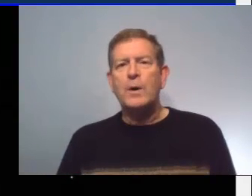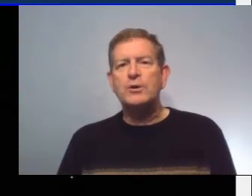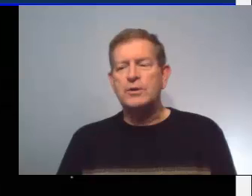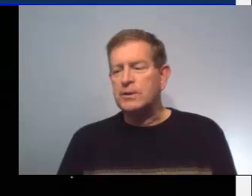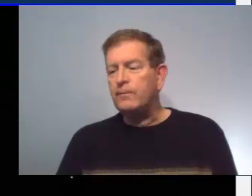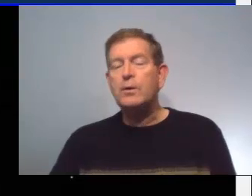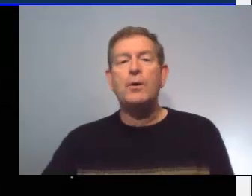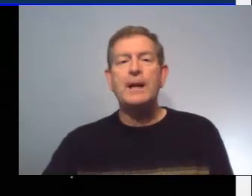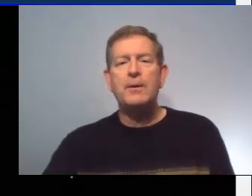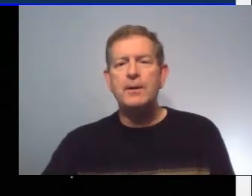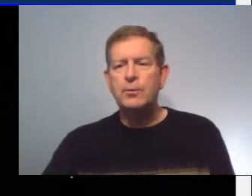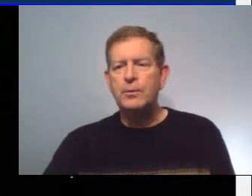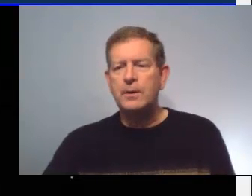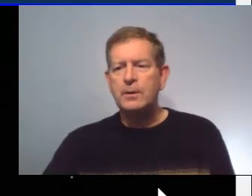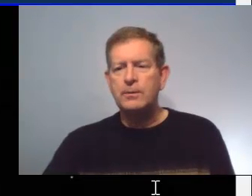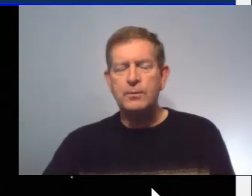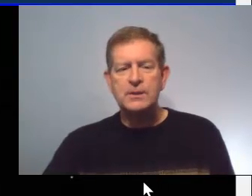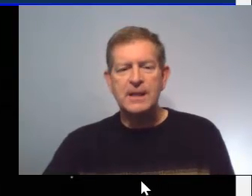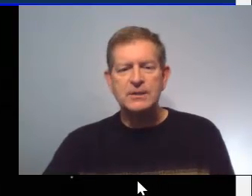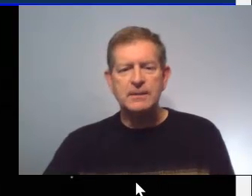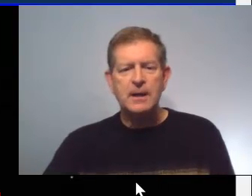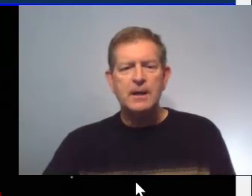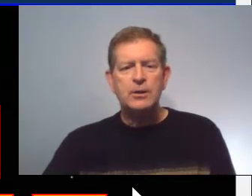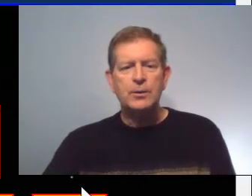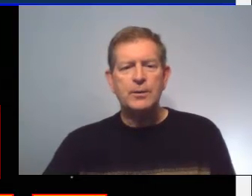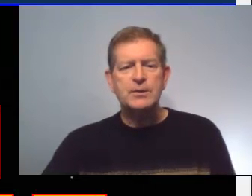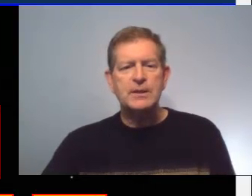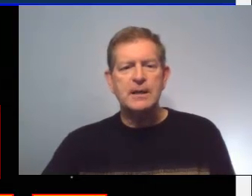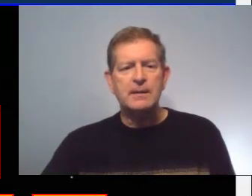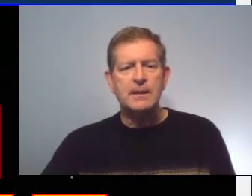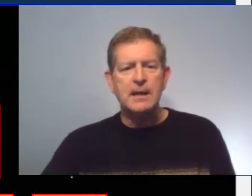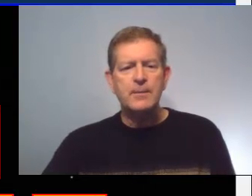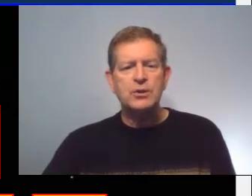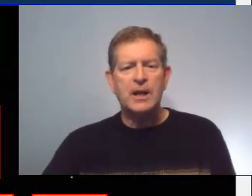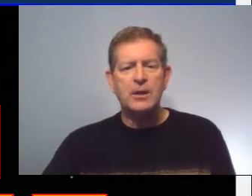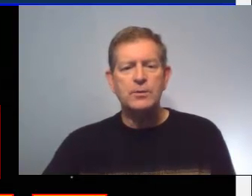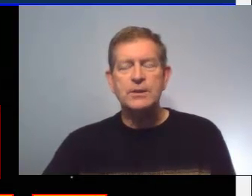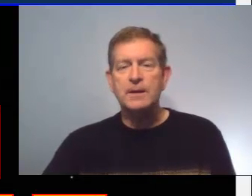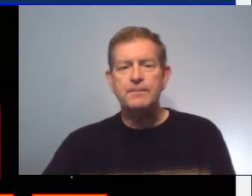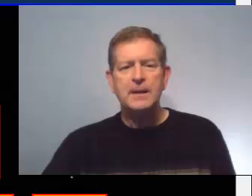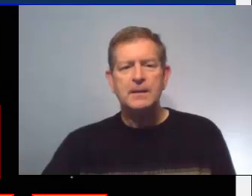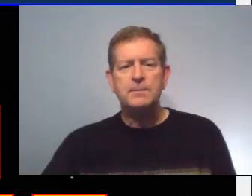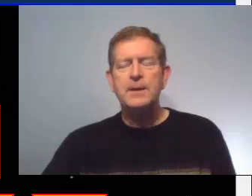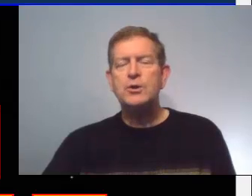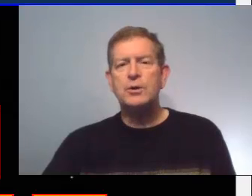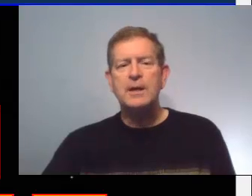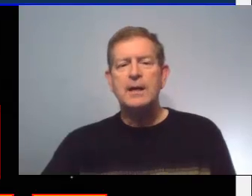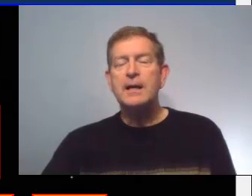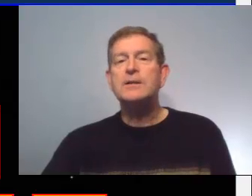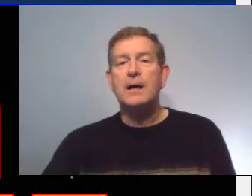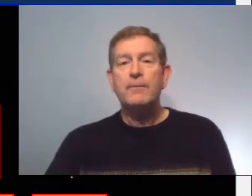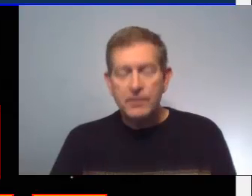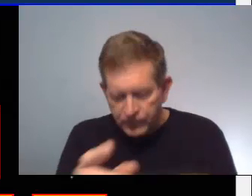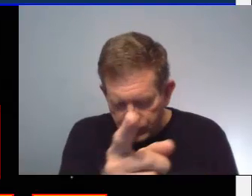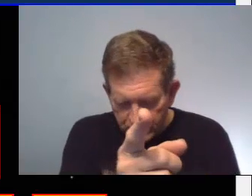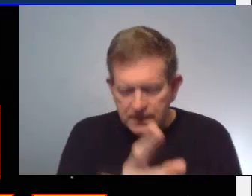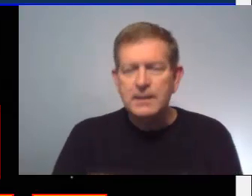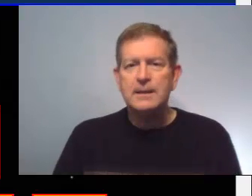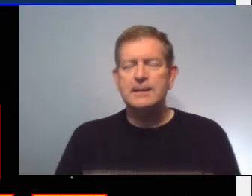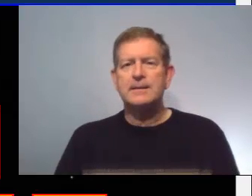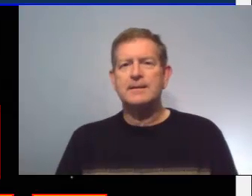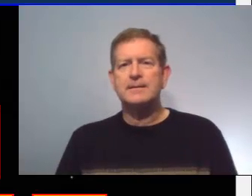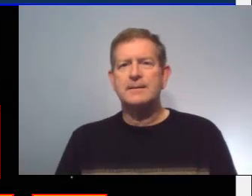forming your questions. And if you go down through this lesson, you'll notice the image that I use here, the picture, is of the